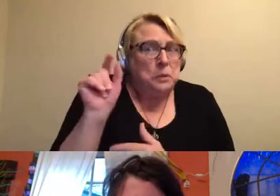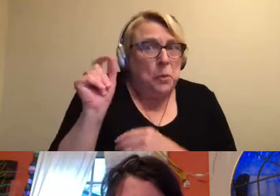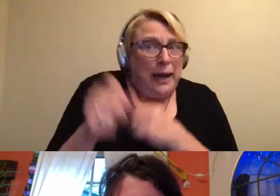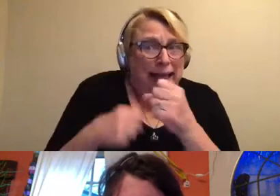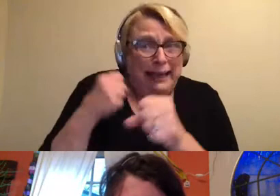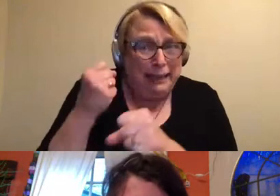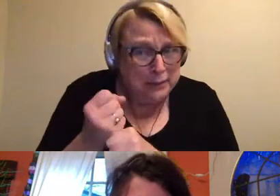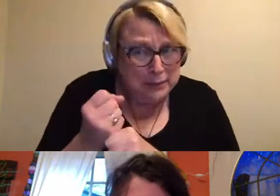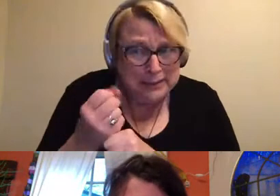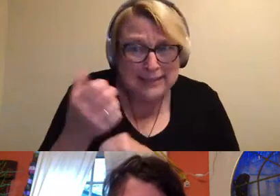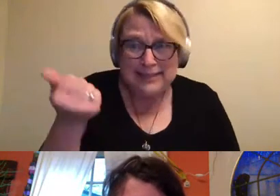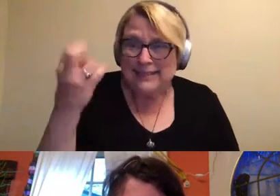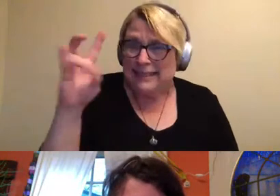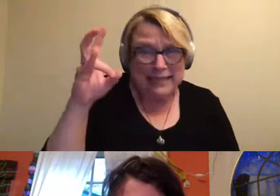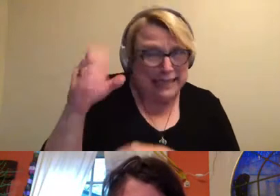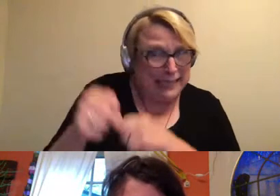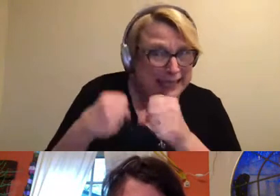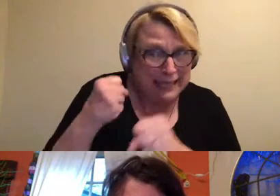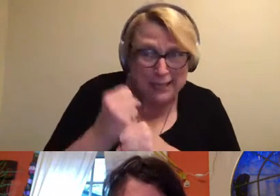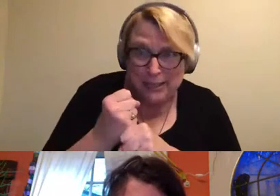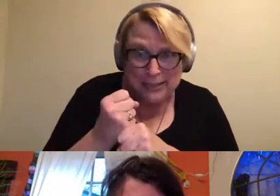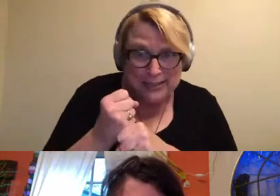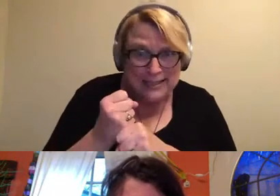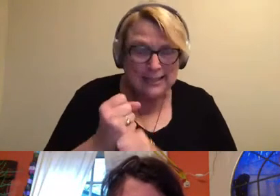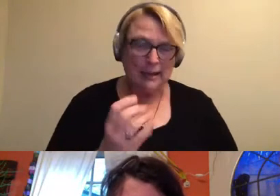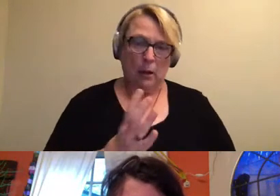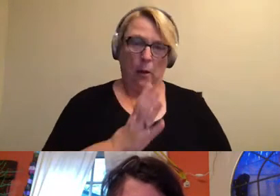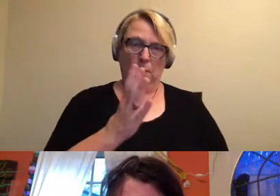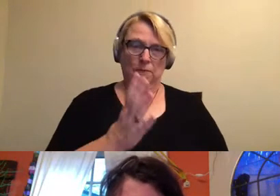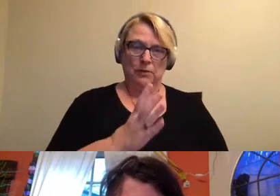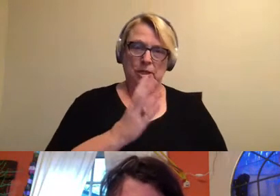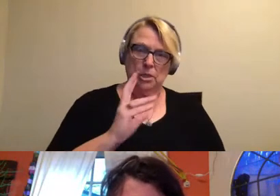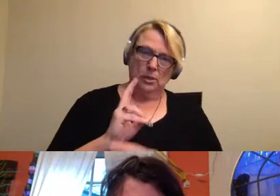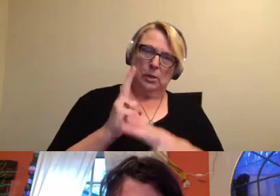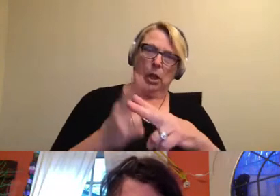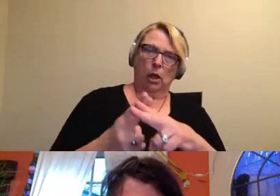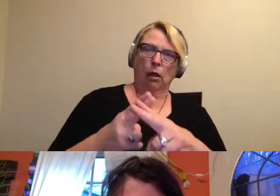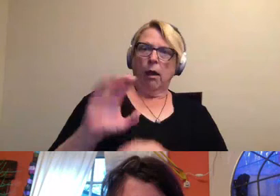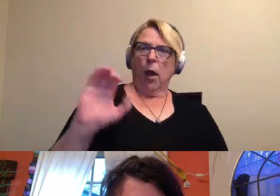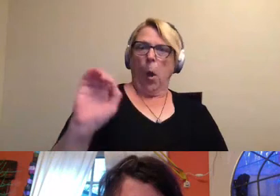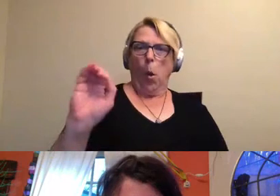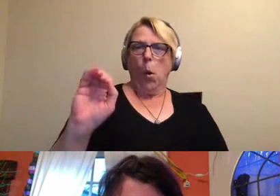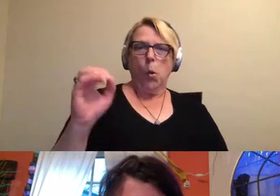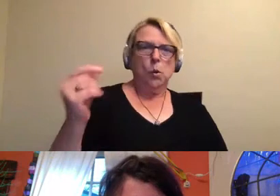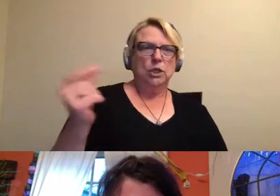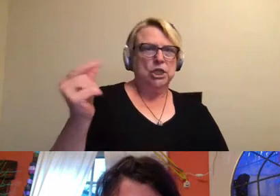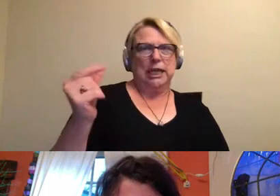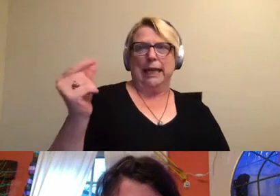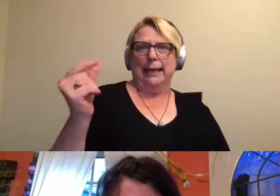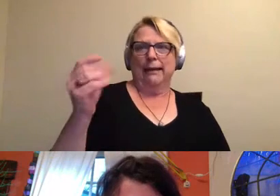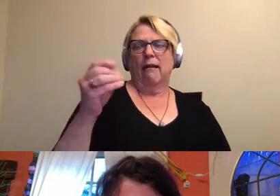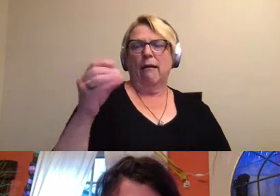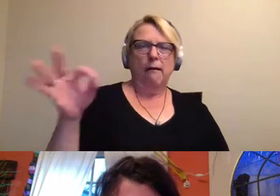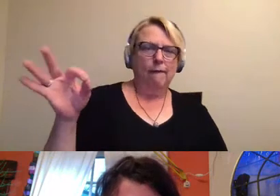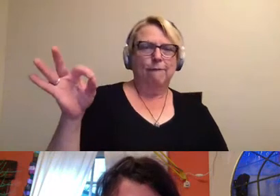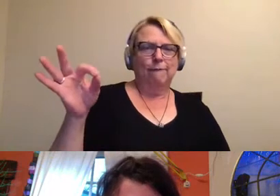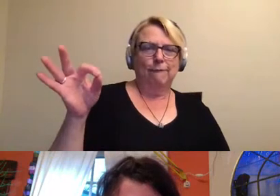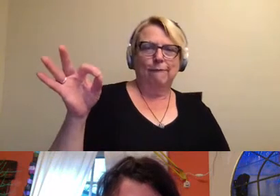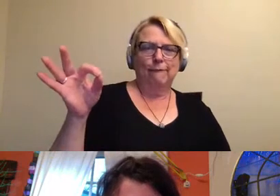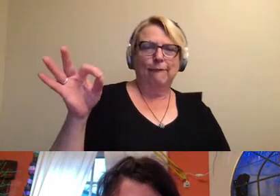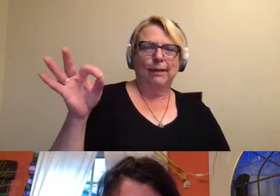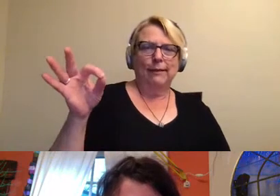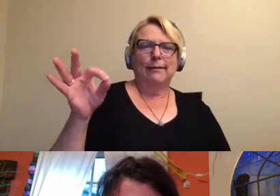maybe 17 years. Angie, I think that you're officially what we call the OG of the Bike and Pedestrian Task Force. You